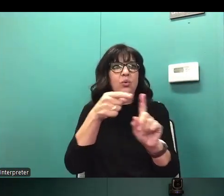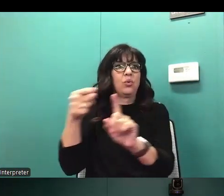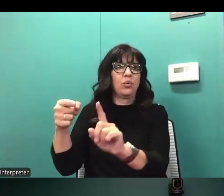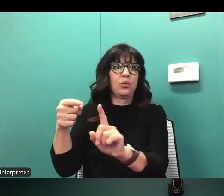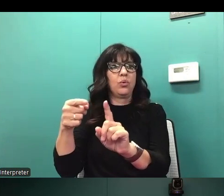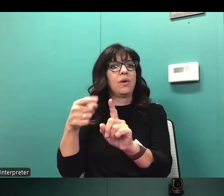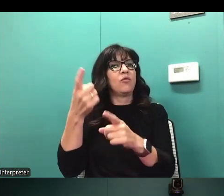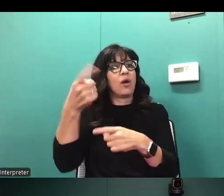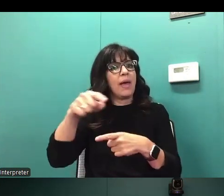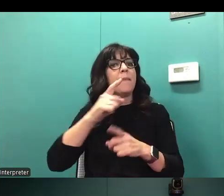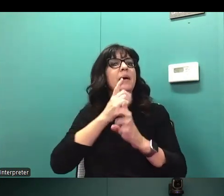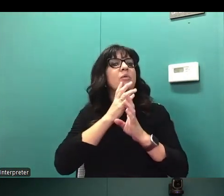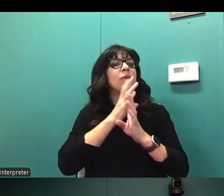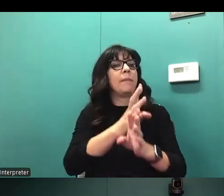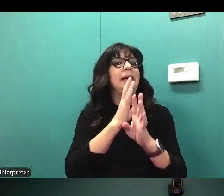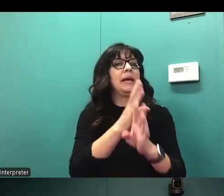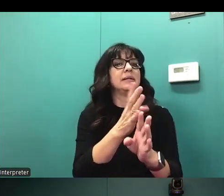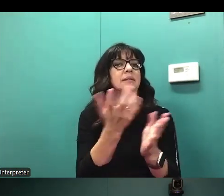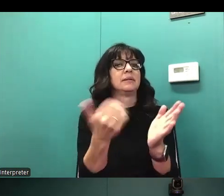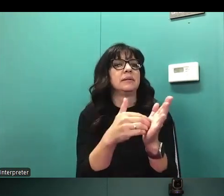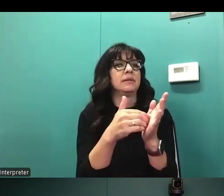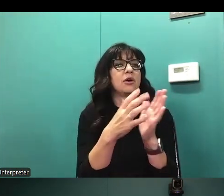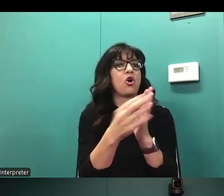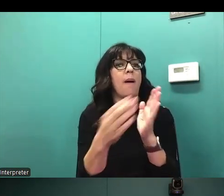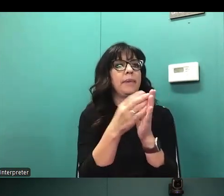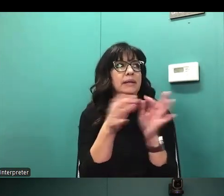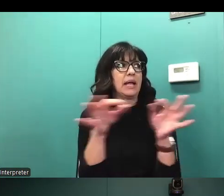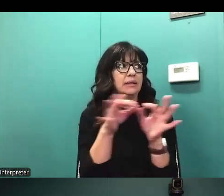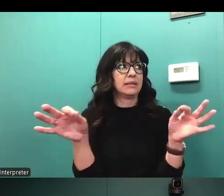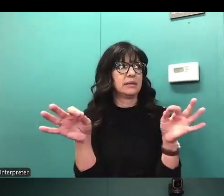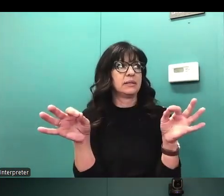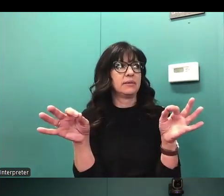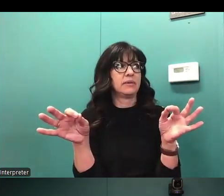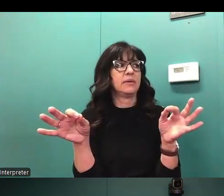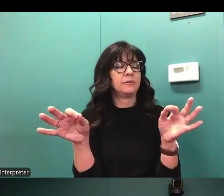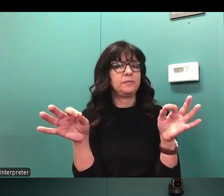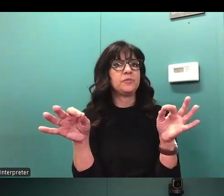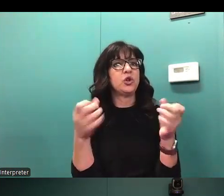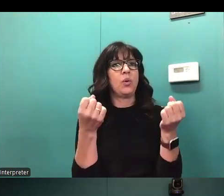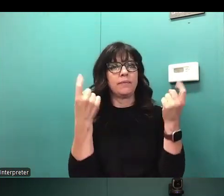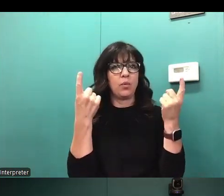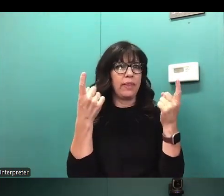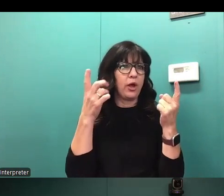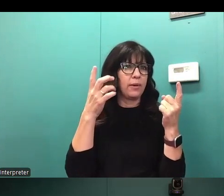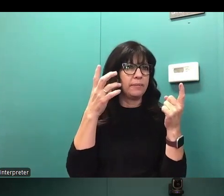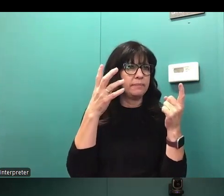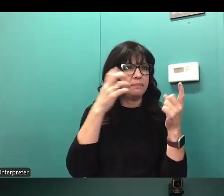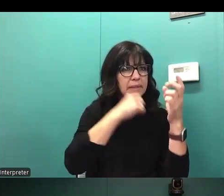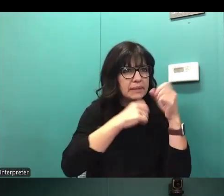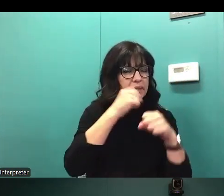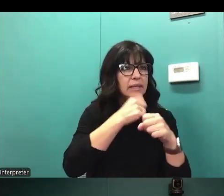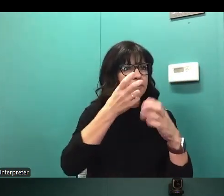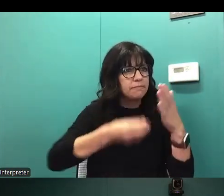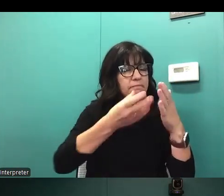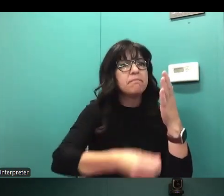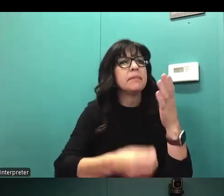having them repeat sentences. I also just mentioned there's a ton of value of having repeat sentences so you know what they're missing and know if you need to work on that more, because a lot of times it can